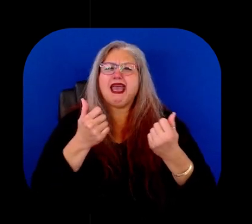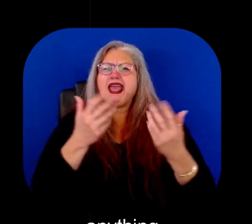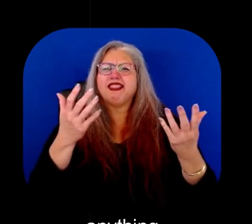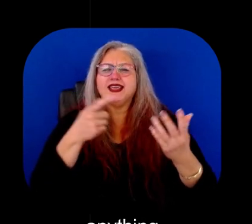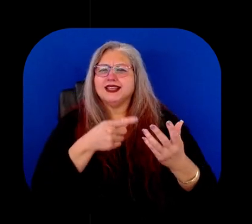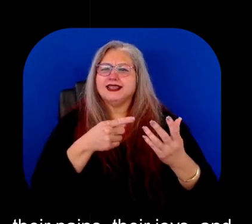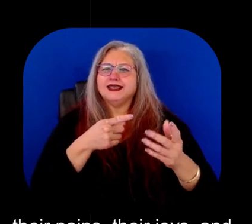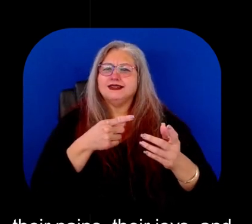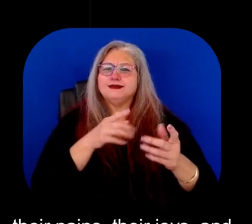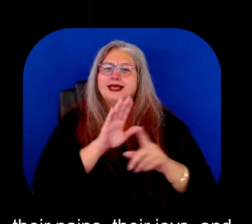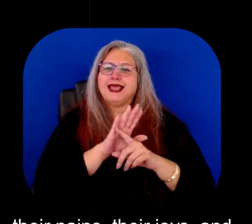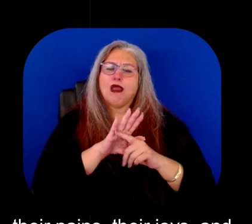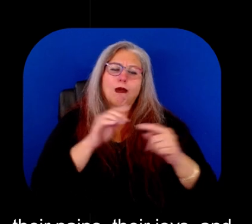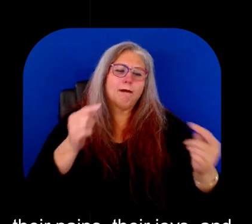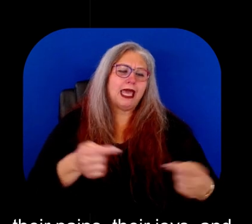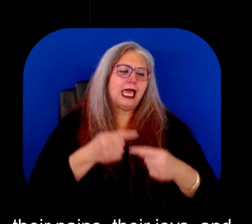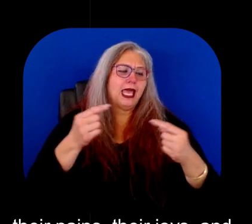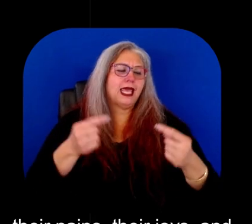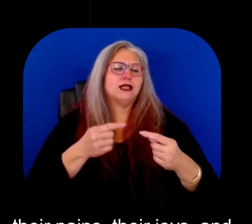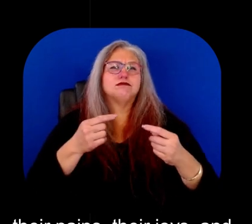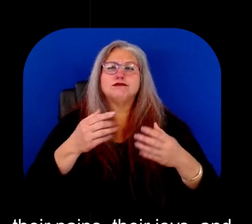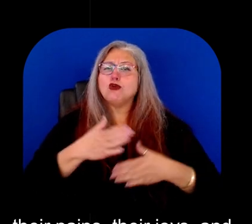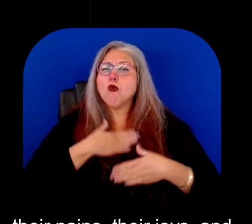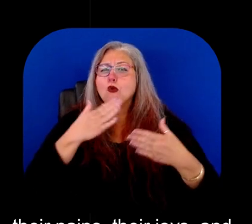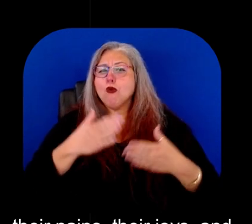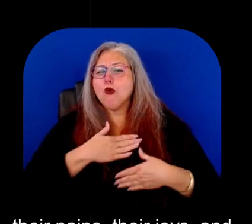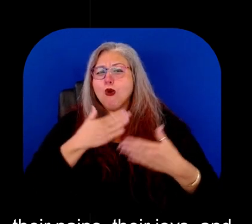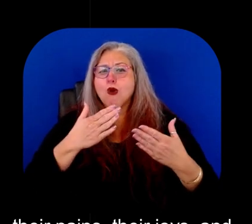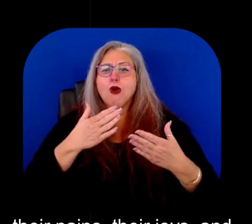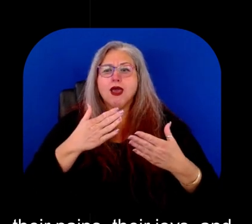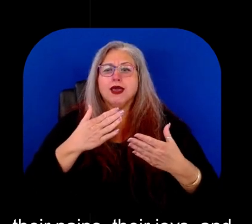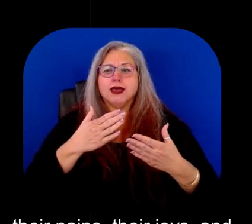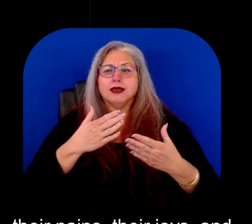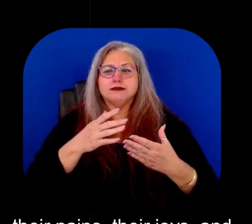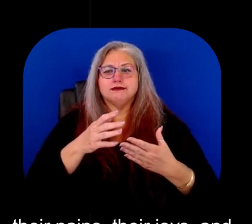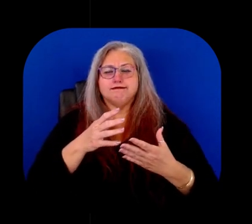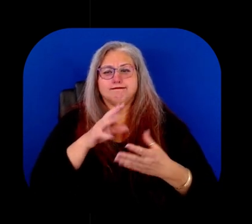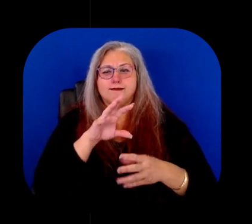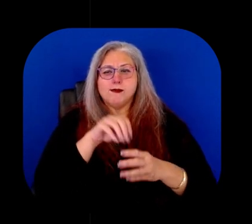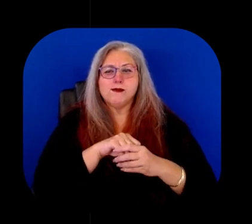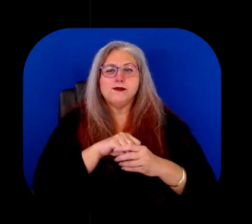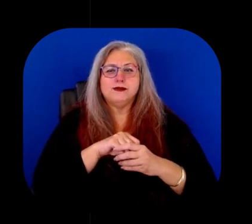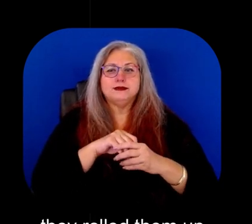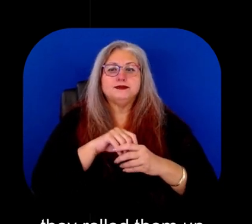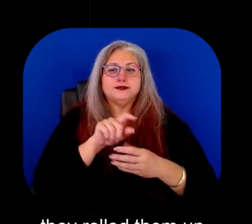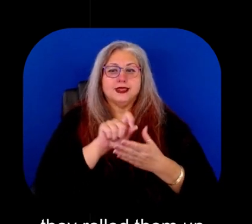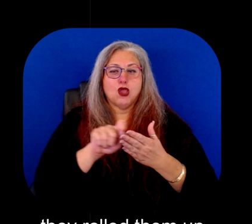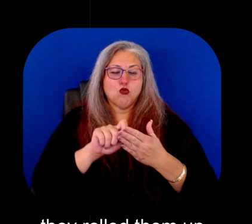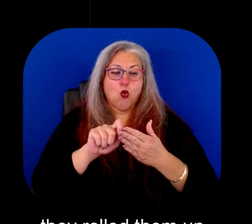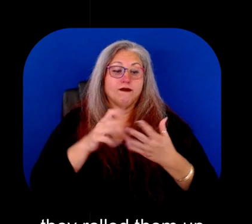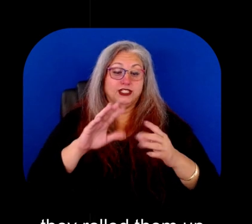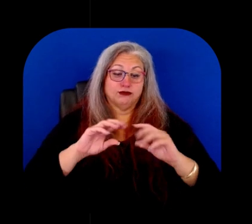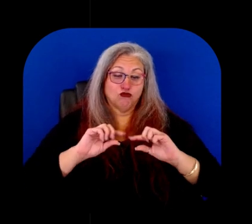anything, their pains, their joys, and they rolled them